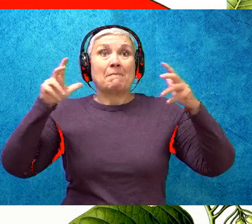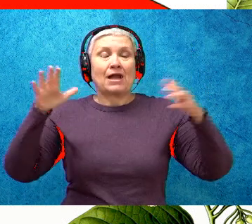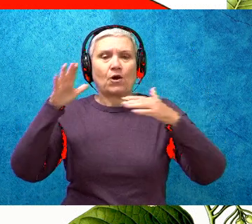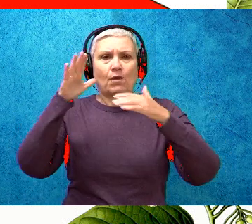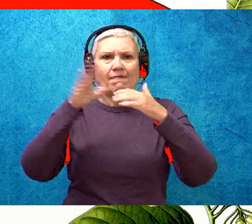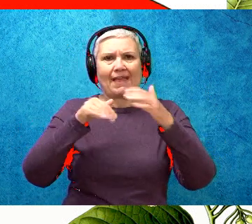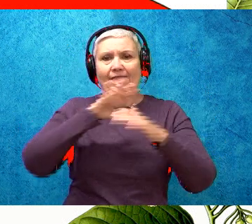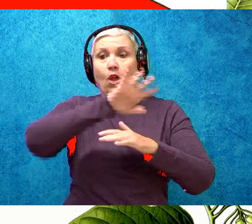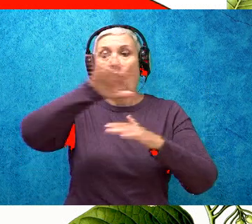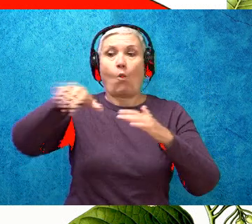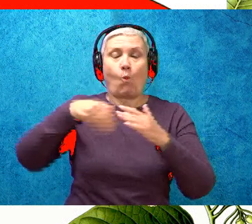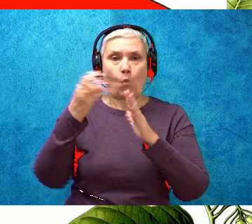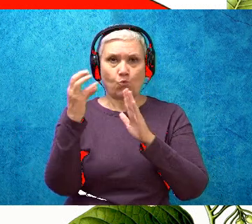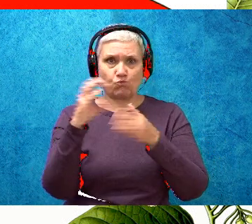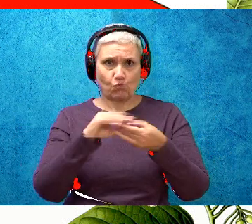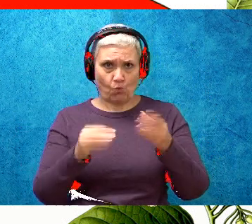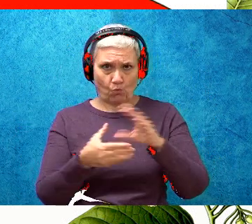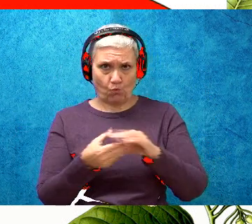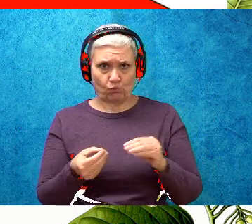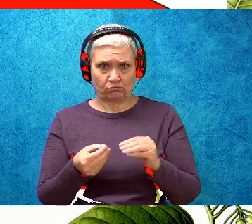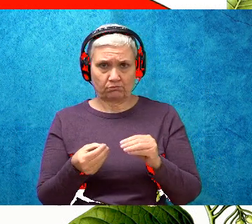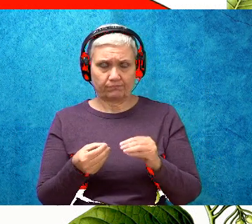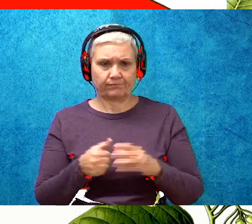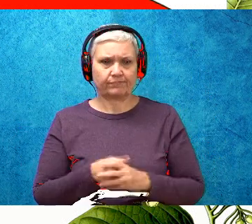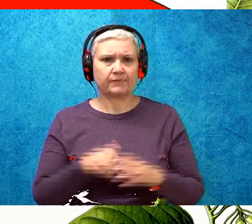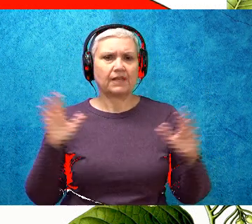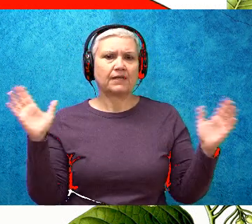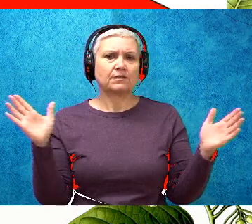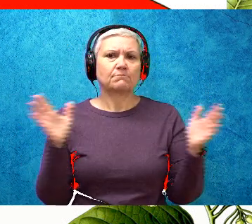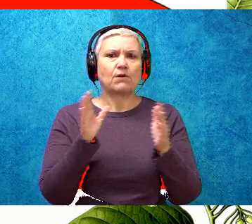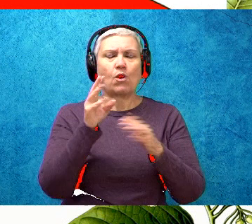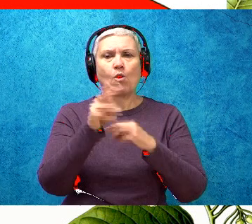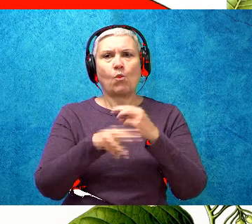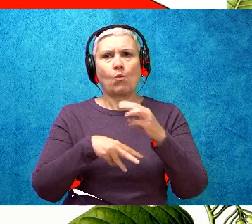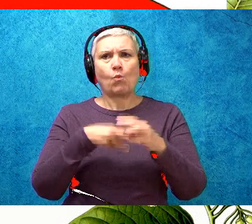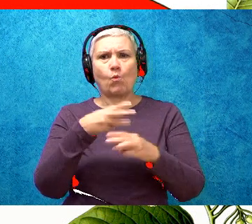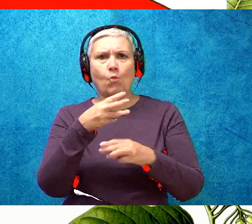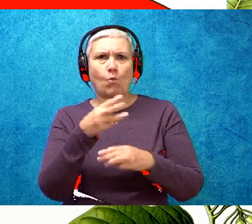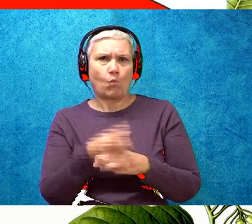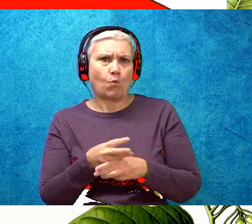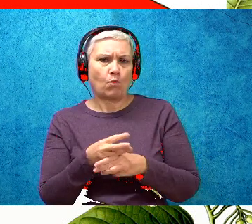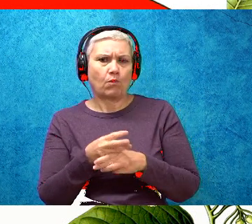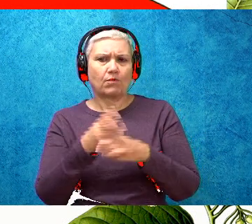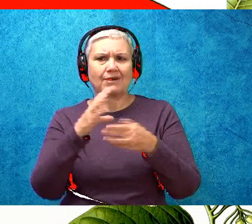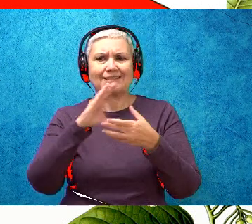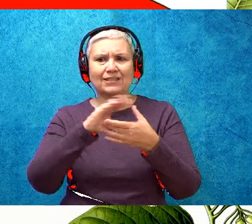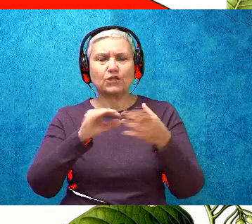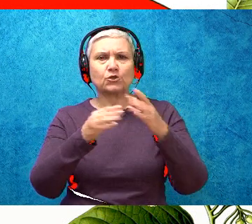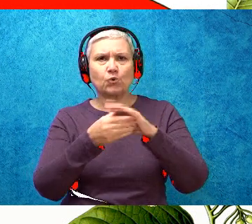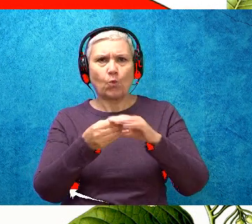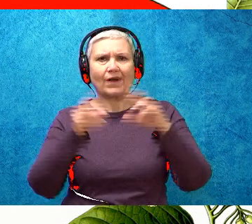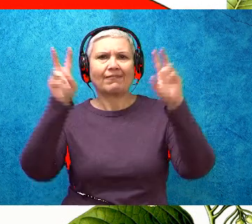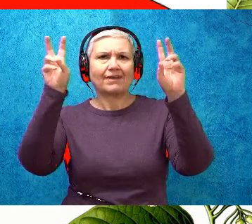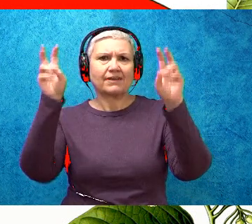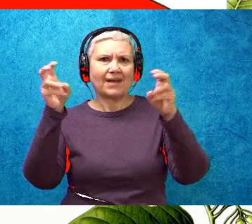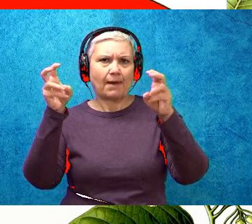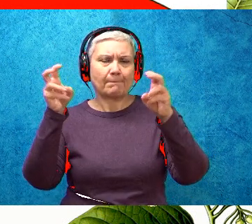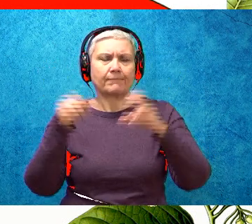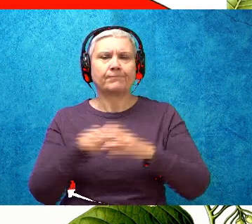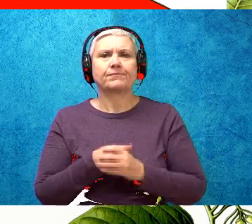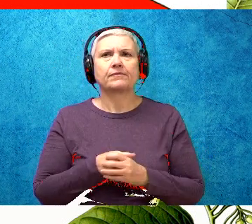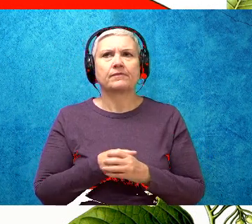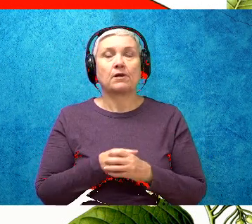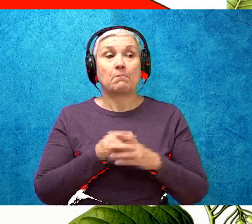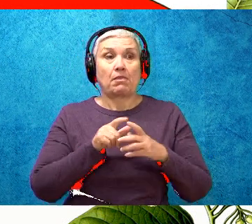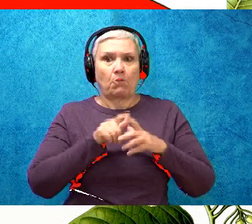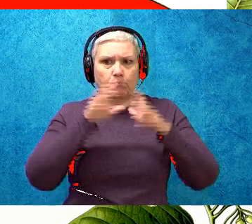all right? It's the small world kind of thing is the story itself. It's the topic. But what is the overall